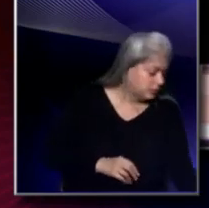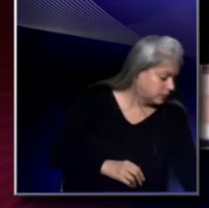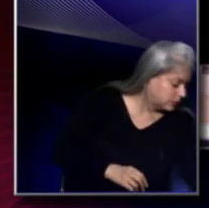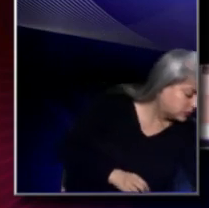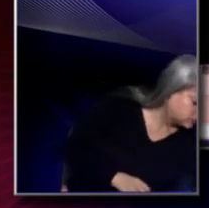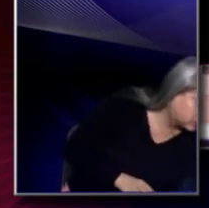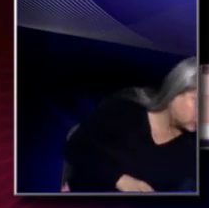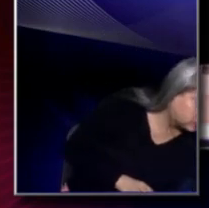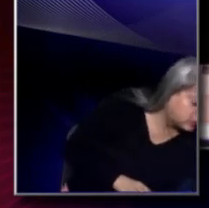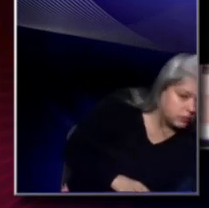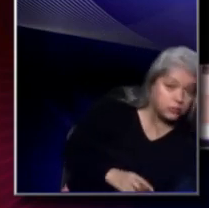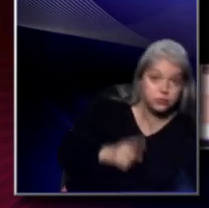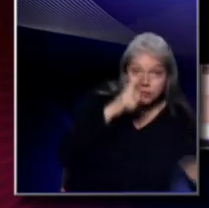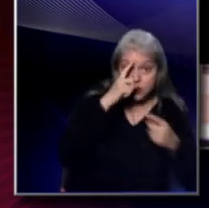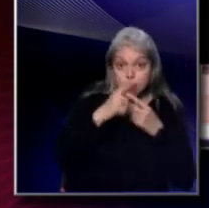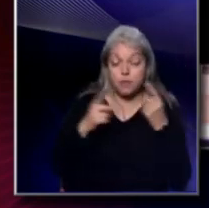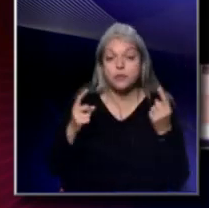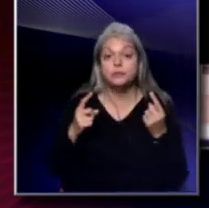Opposed?